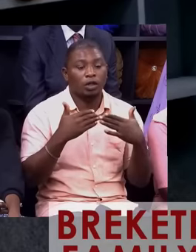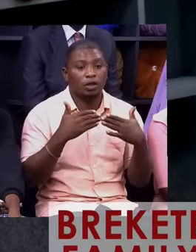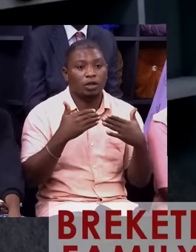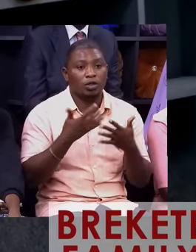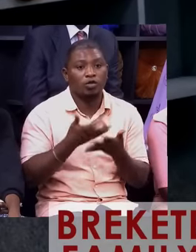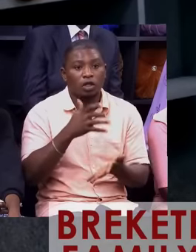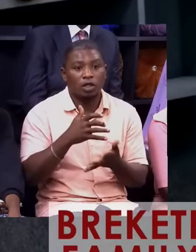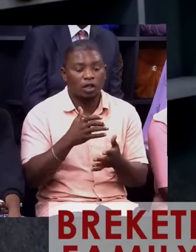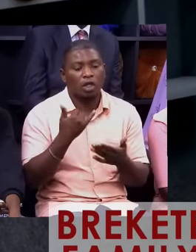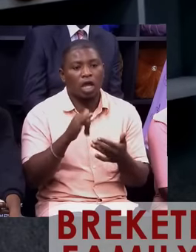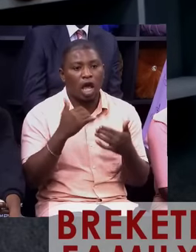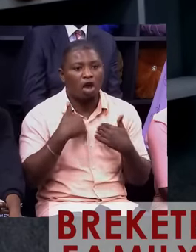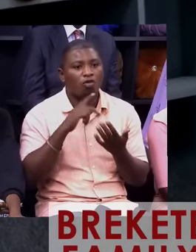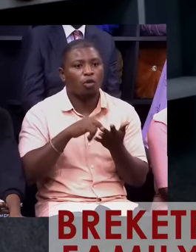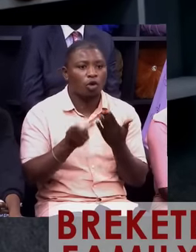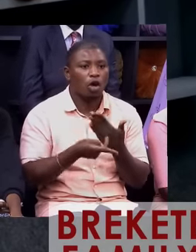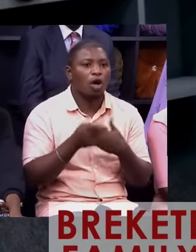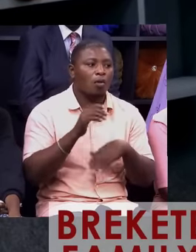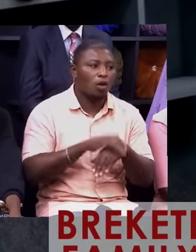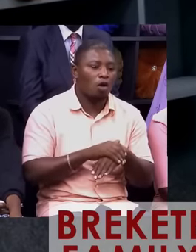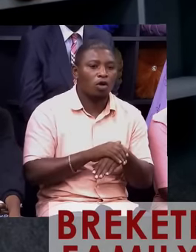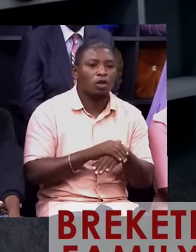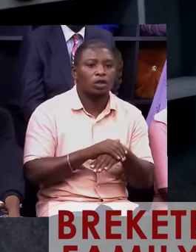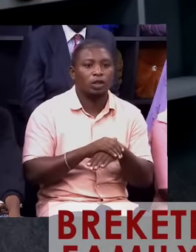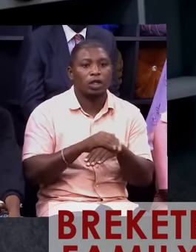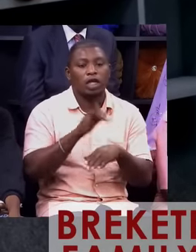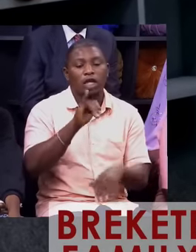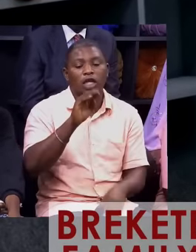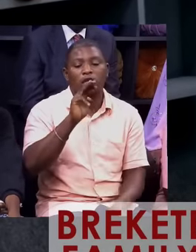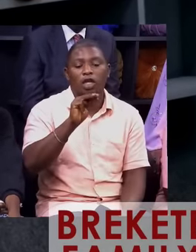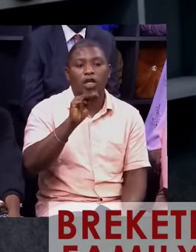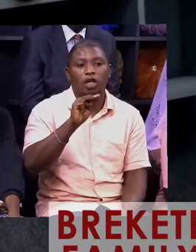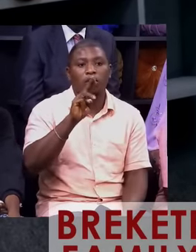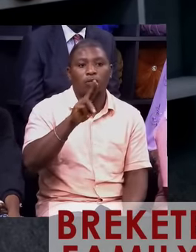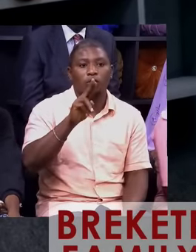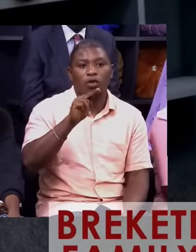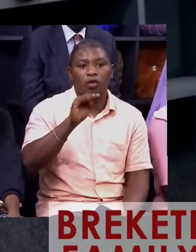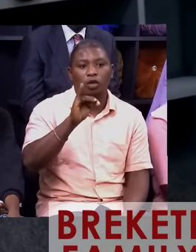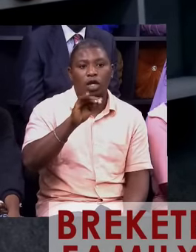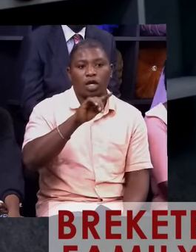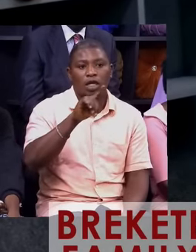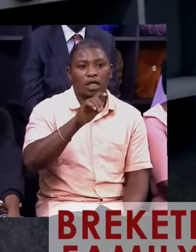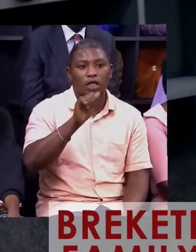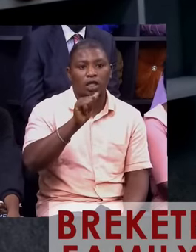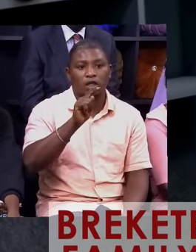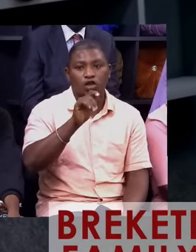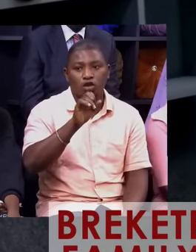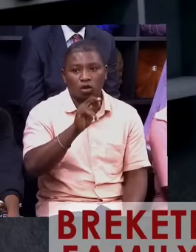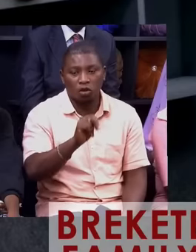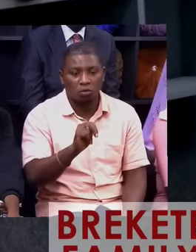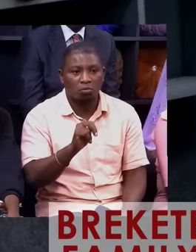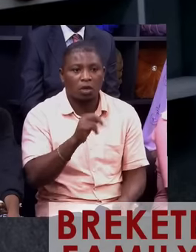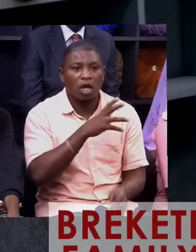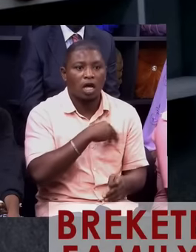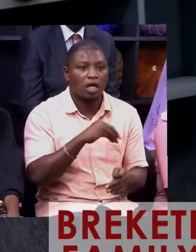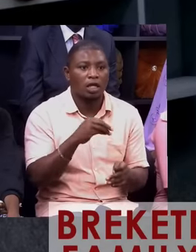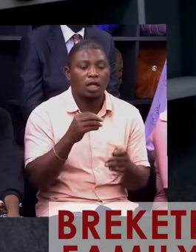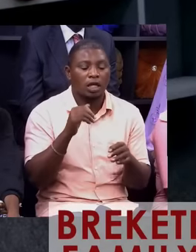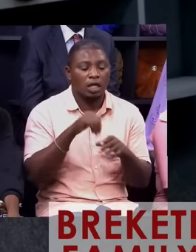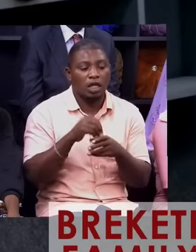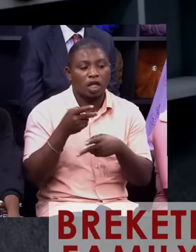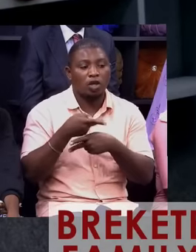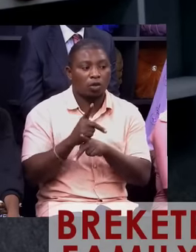programs on immunization they have programs on reproductive Health they have programs of malaria nutrition and the rest in the